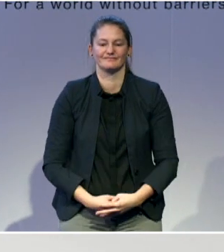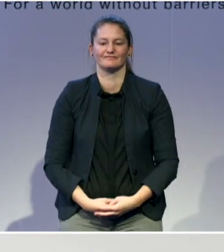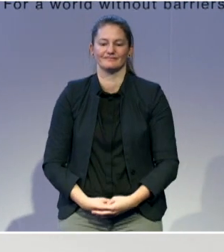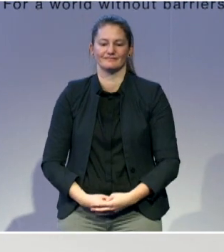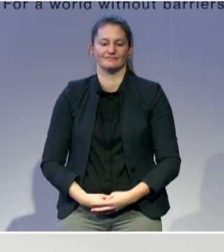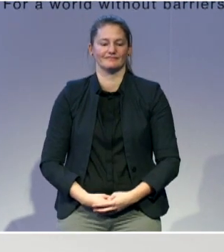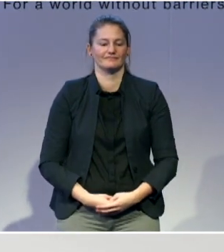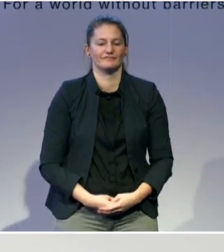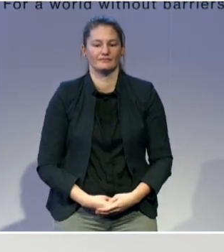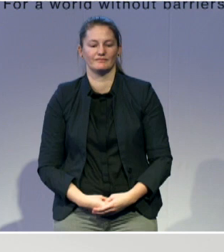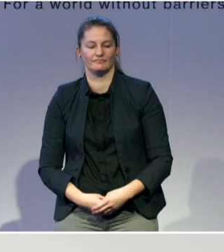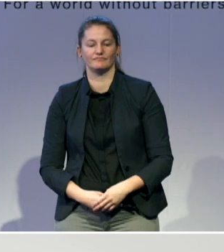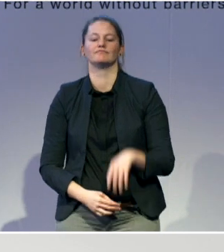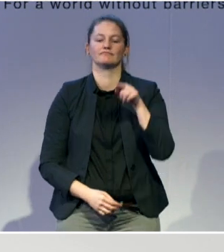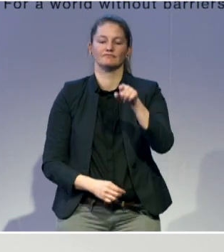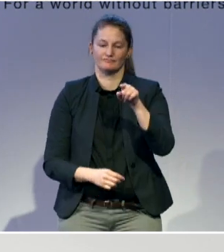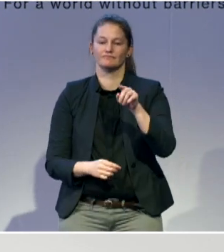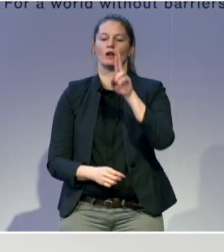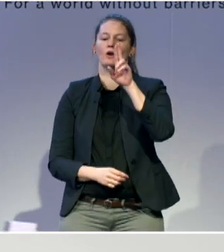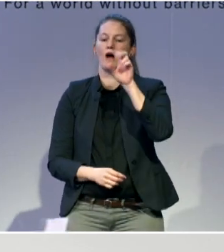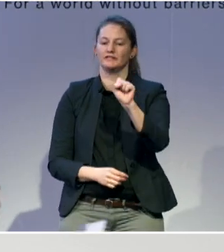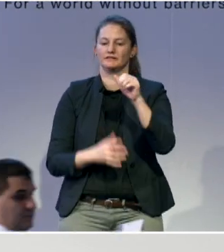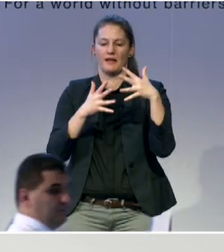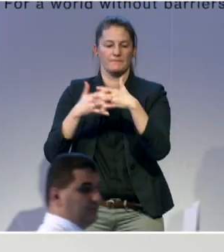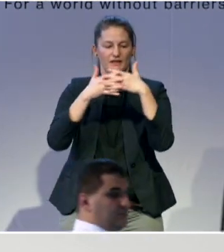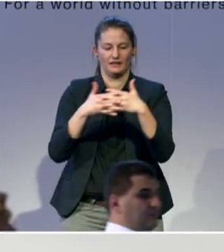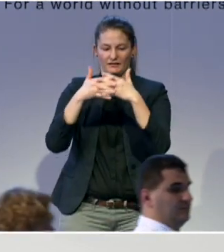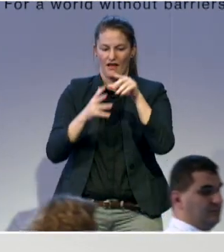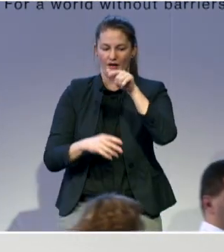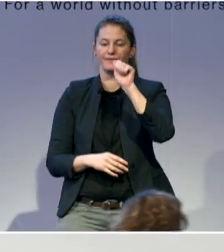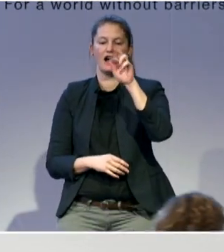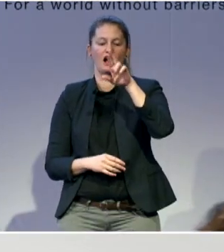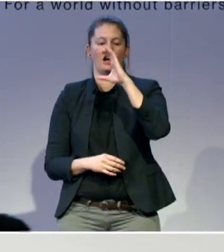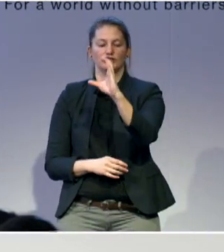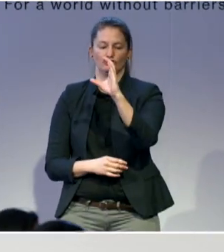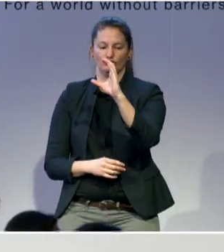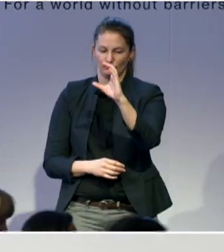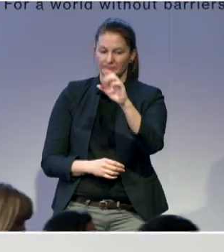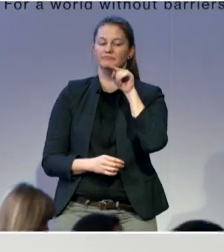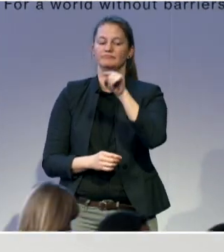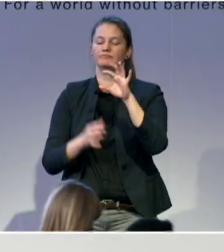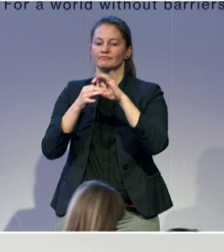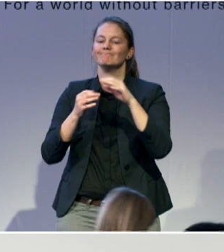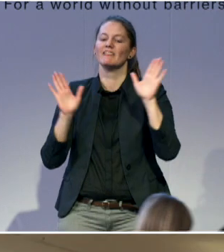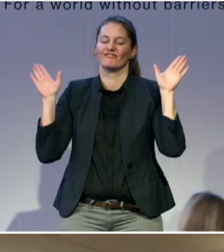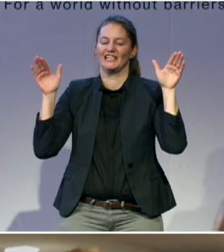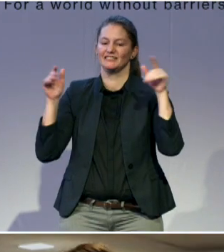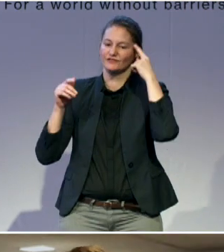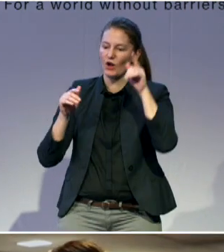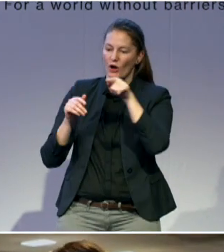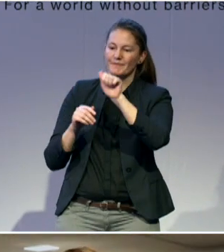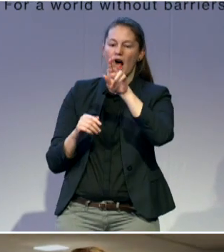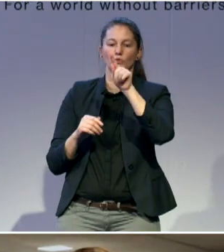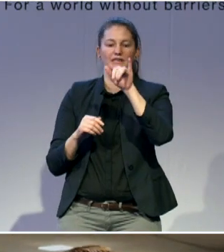Congratulations to the ARC of the United States and their Wings for Autism program. Wings for Autism is